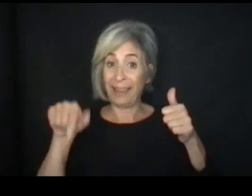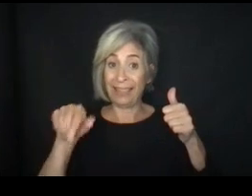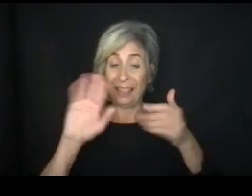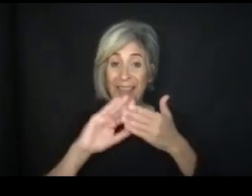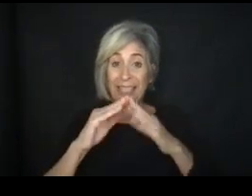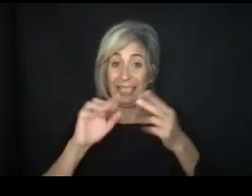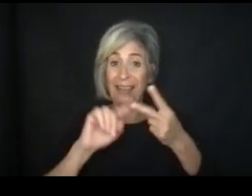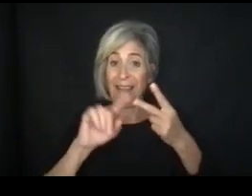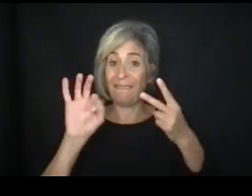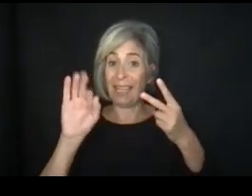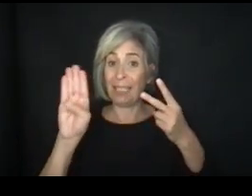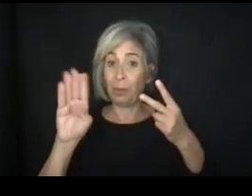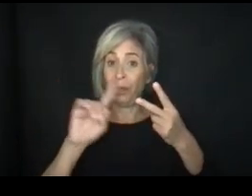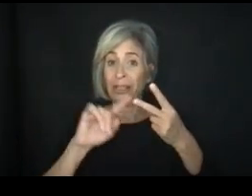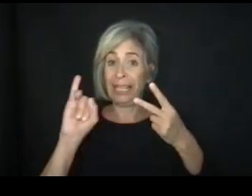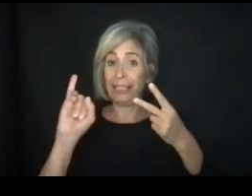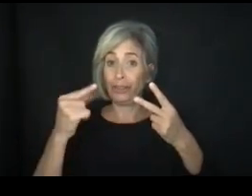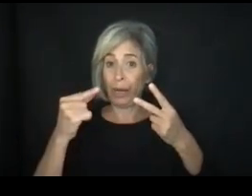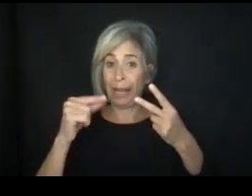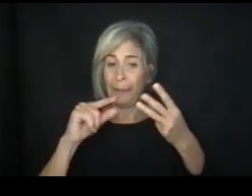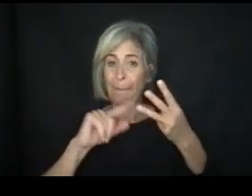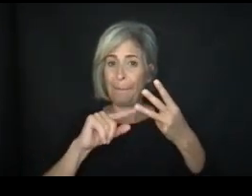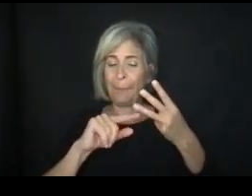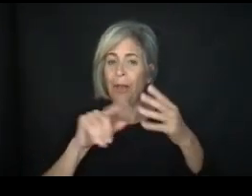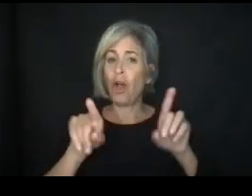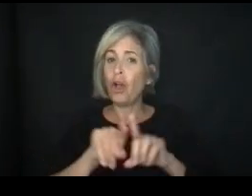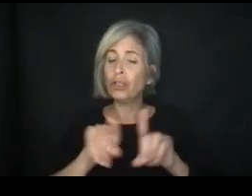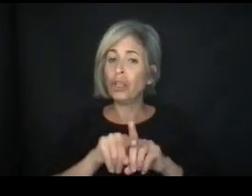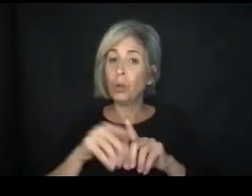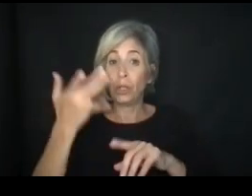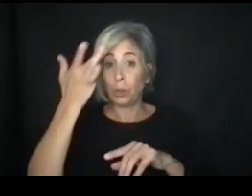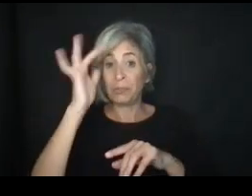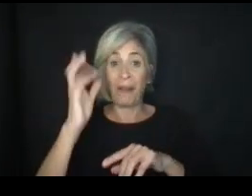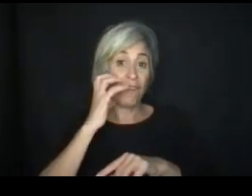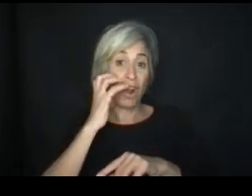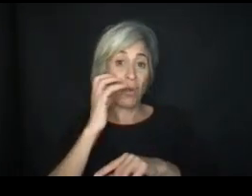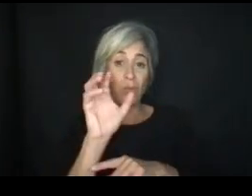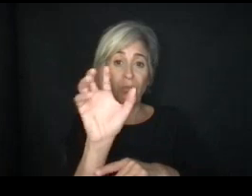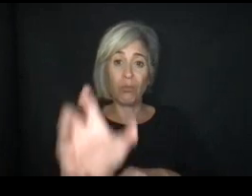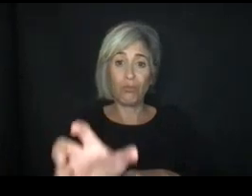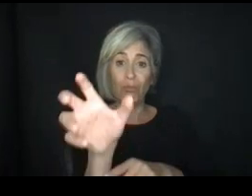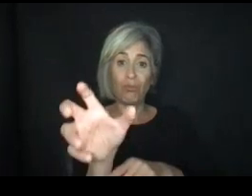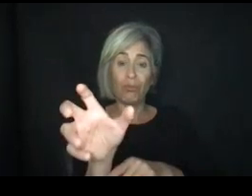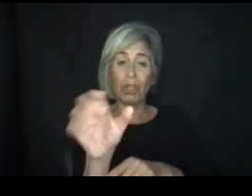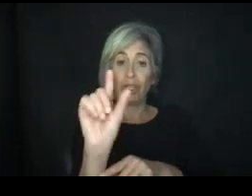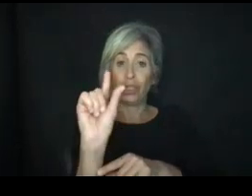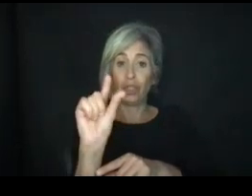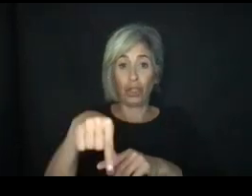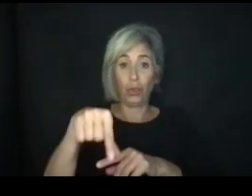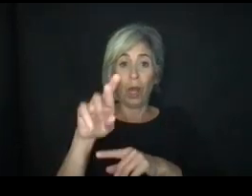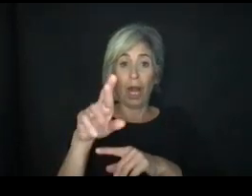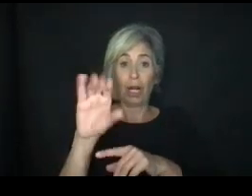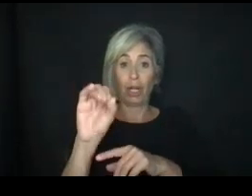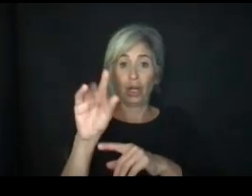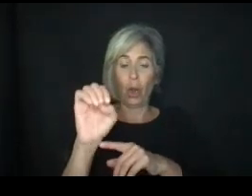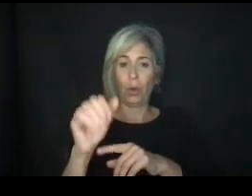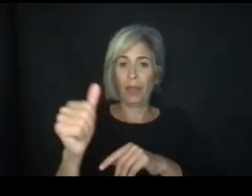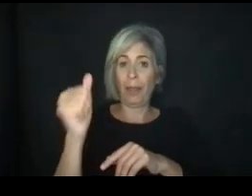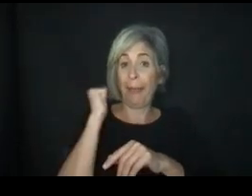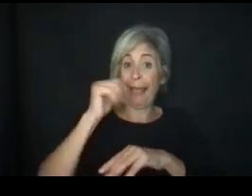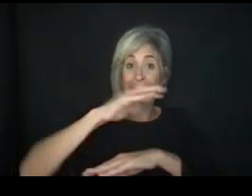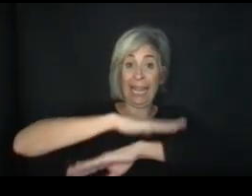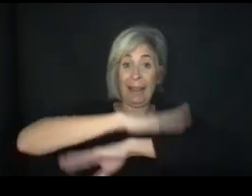Facebook, and Instagram. You can even take your smartphone, and there's one of those QR codes on the back table. You can take